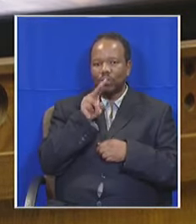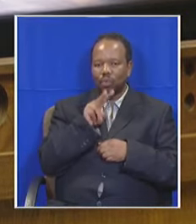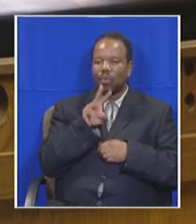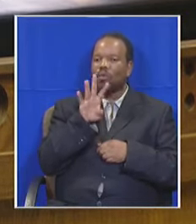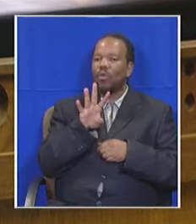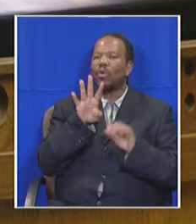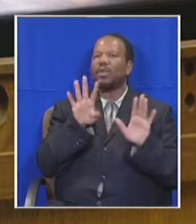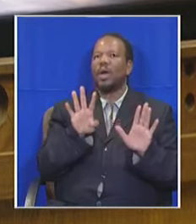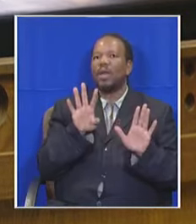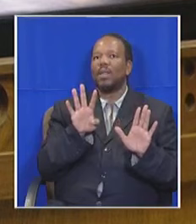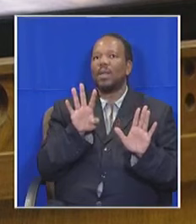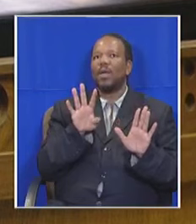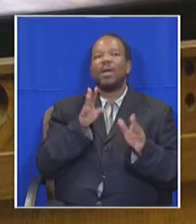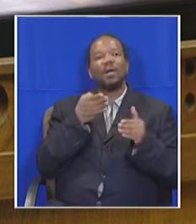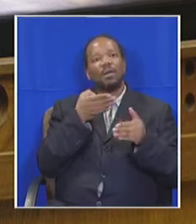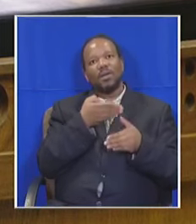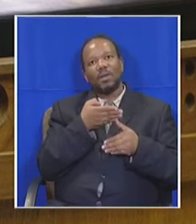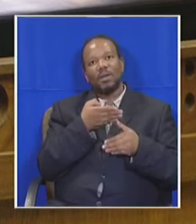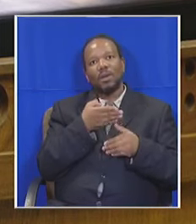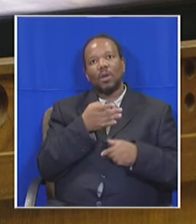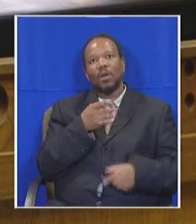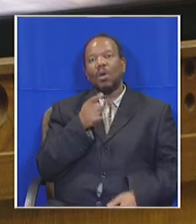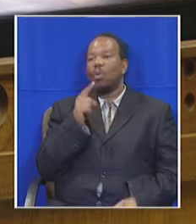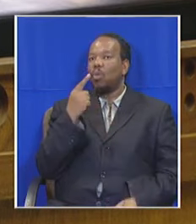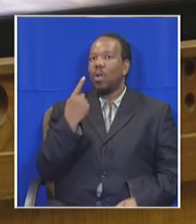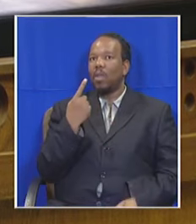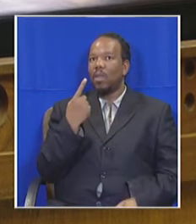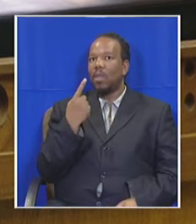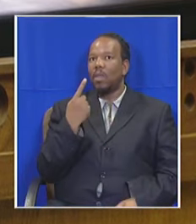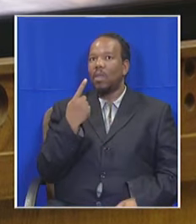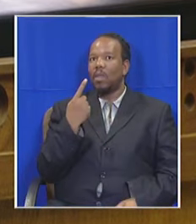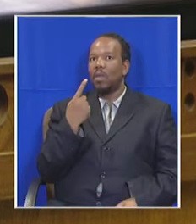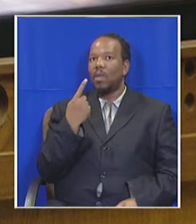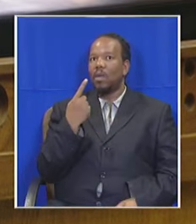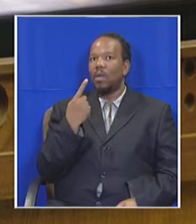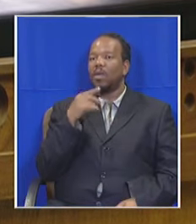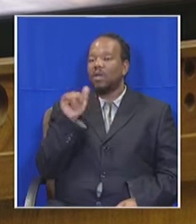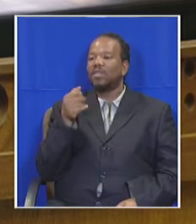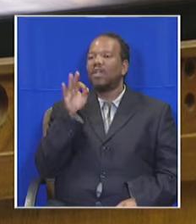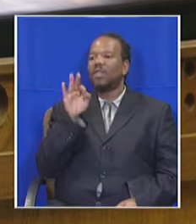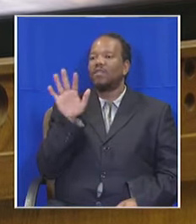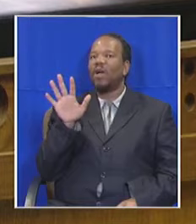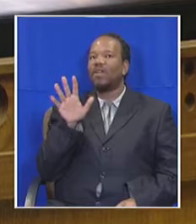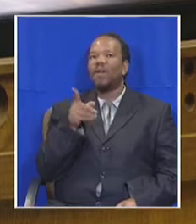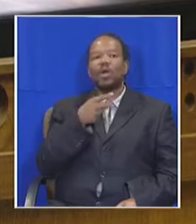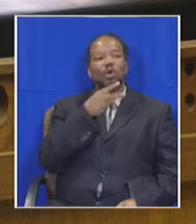ANC inside of the house, only one of them is below the age of 35 out of